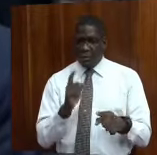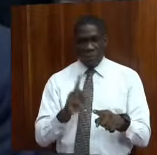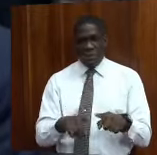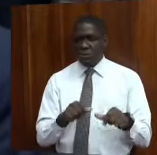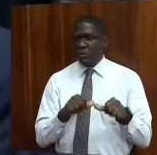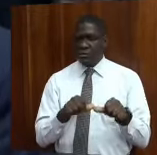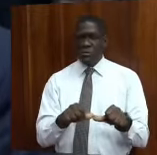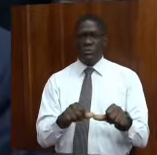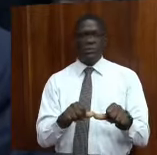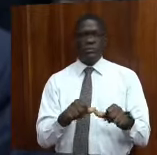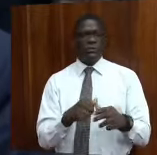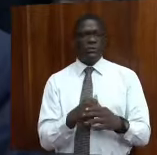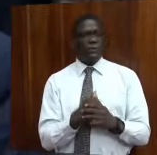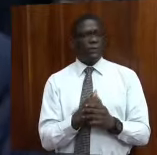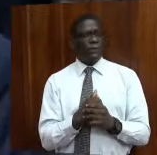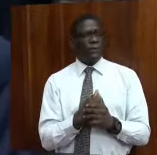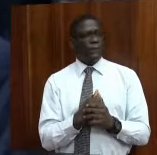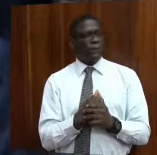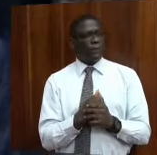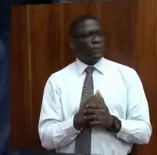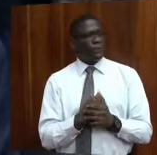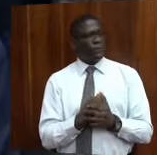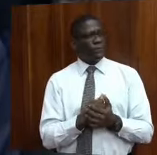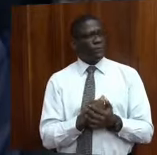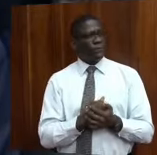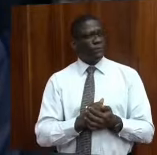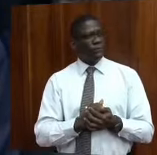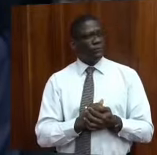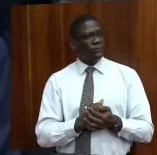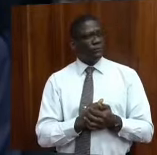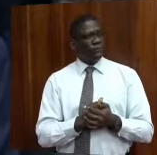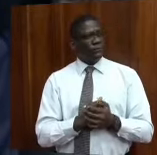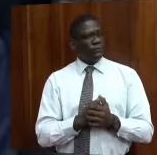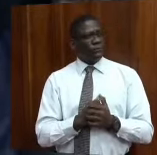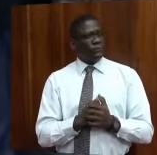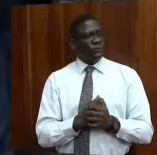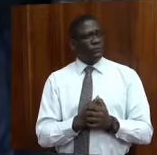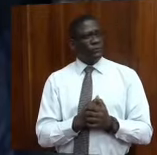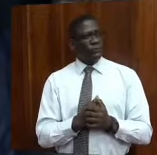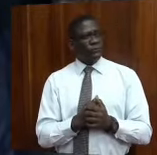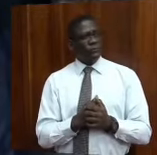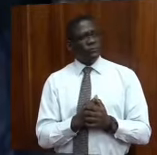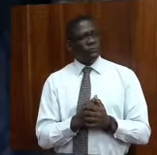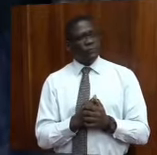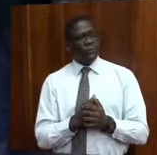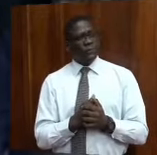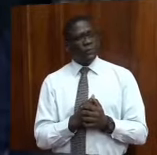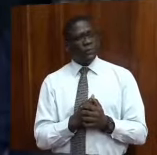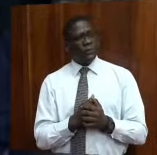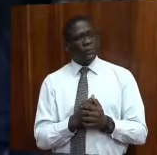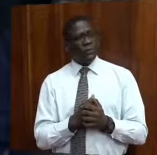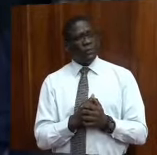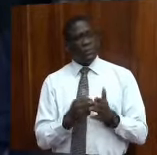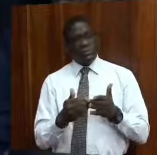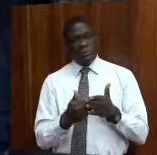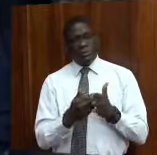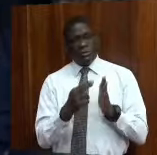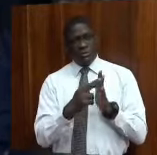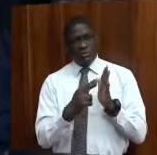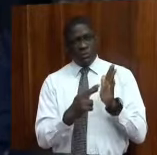procurement legislation with the preparation of appropriate regulations. The proposed regulations are designed to provide the